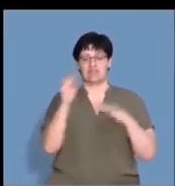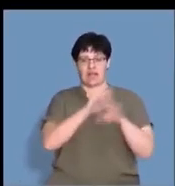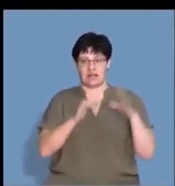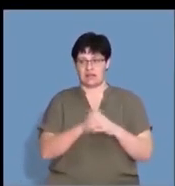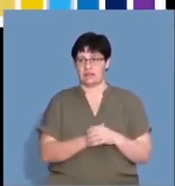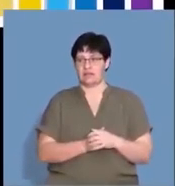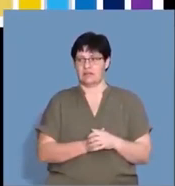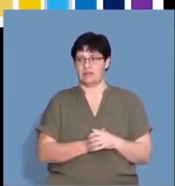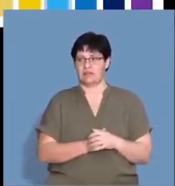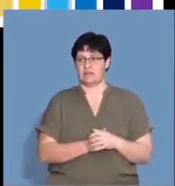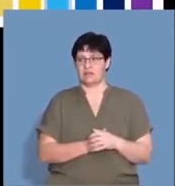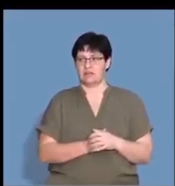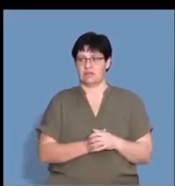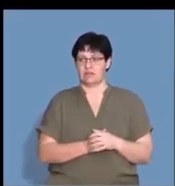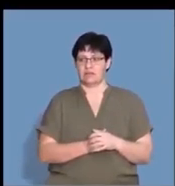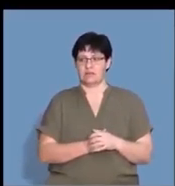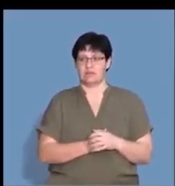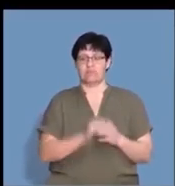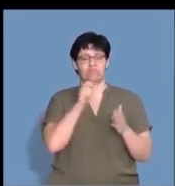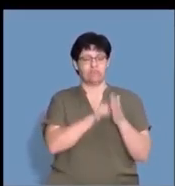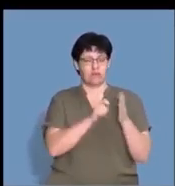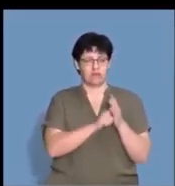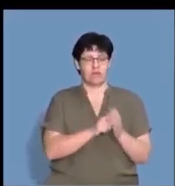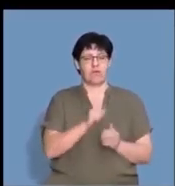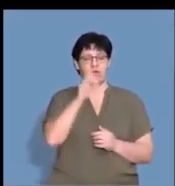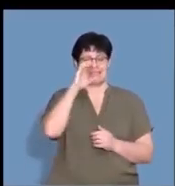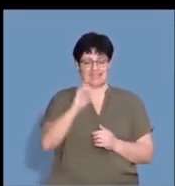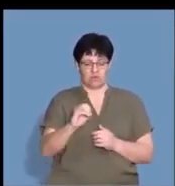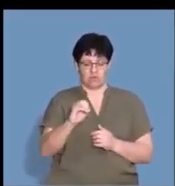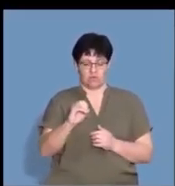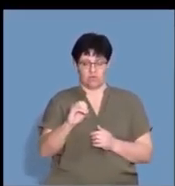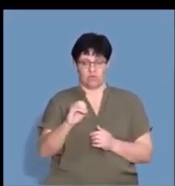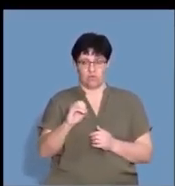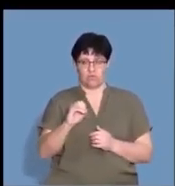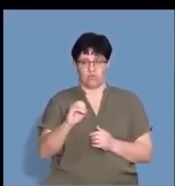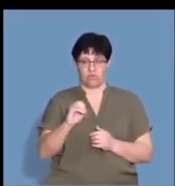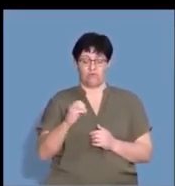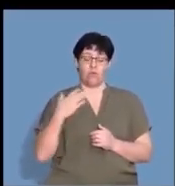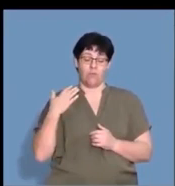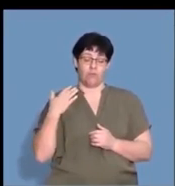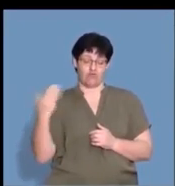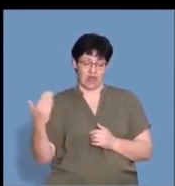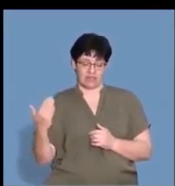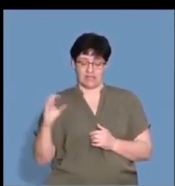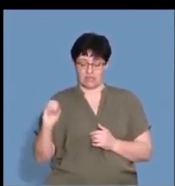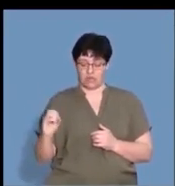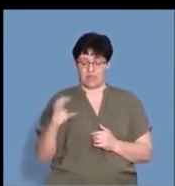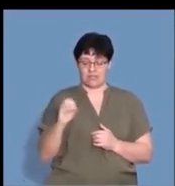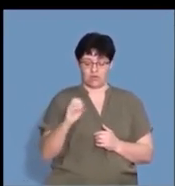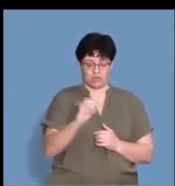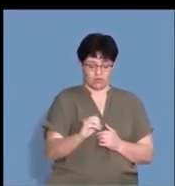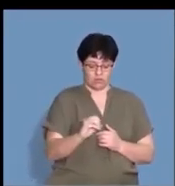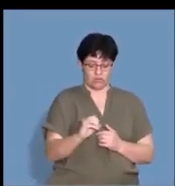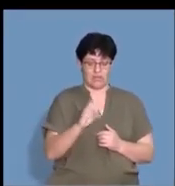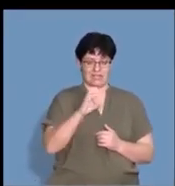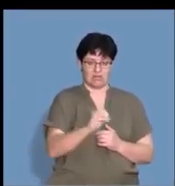color and I fill in 1 0, so I'm filling in from the right, 2 zeros, and